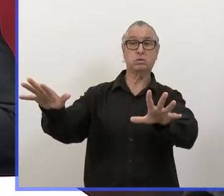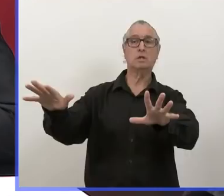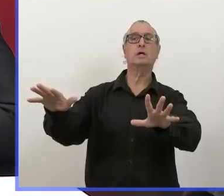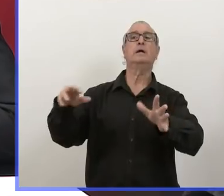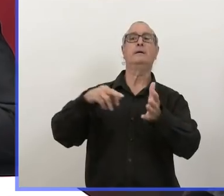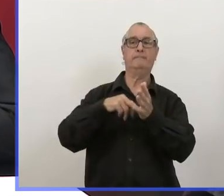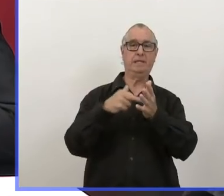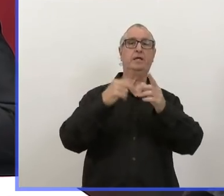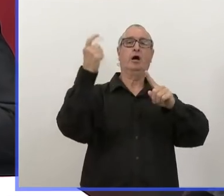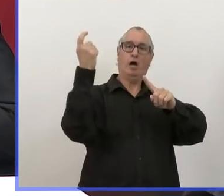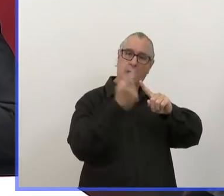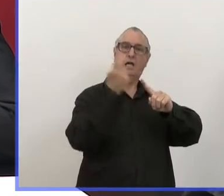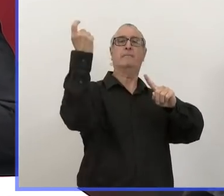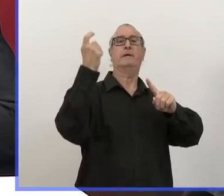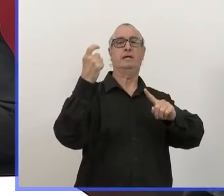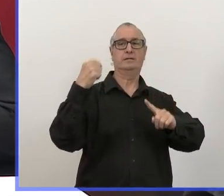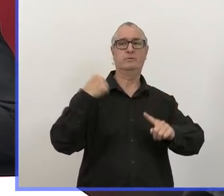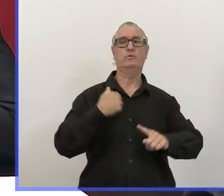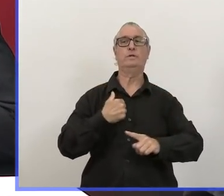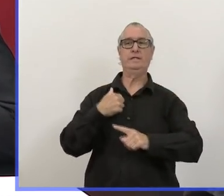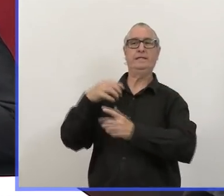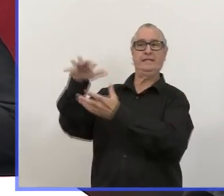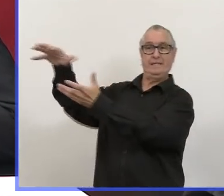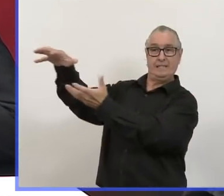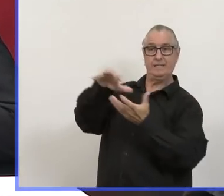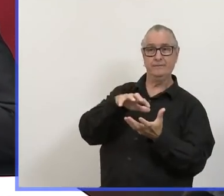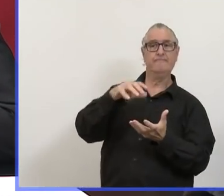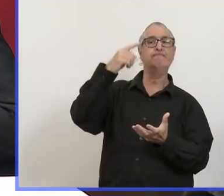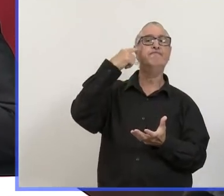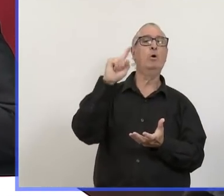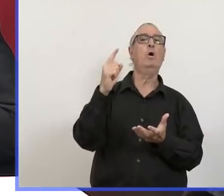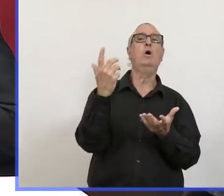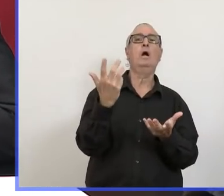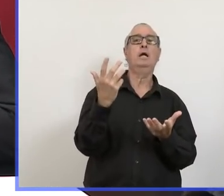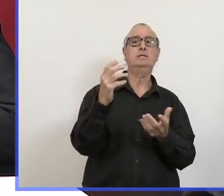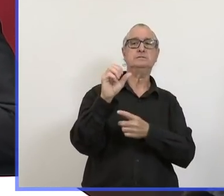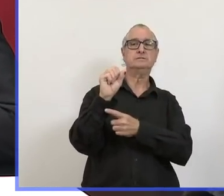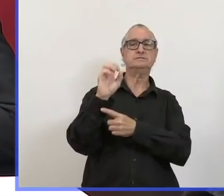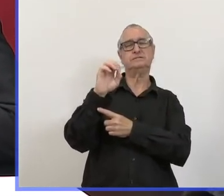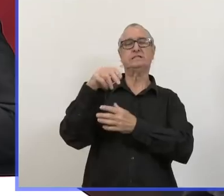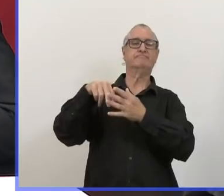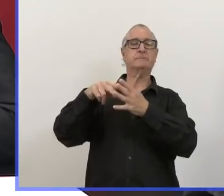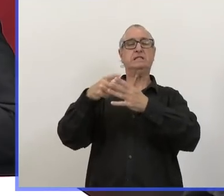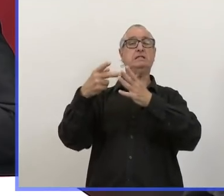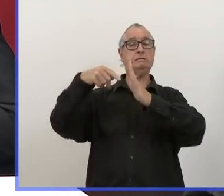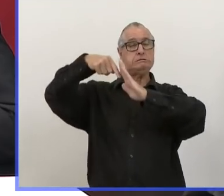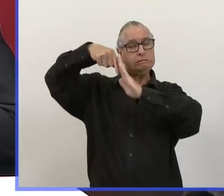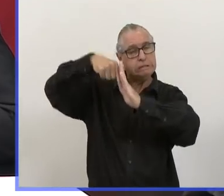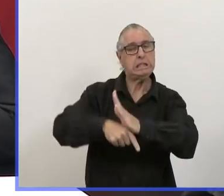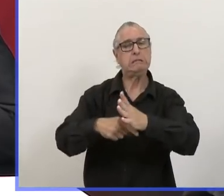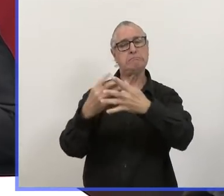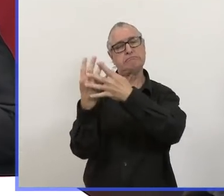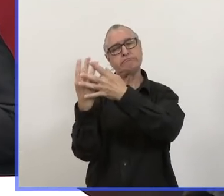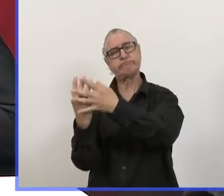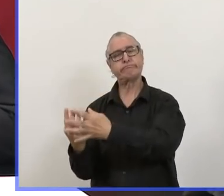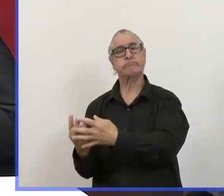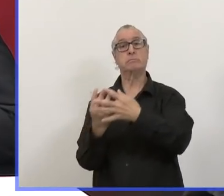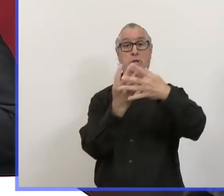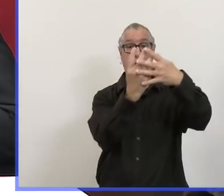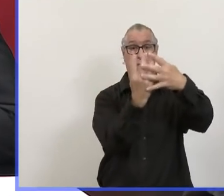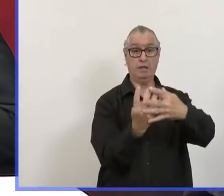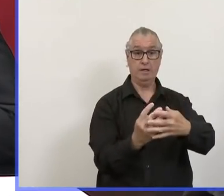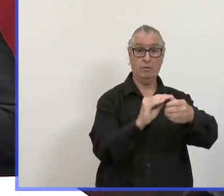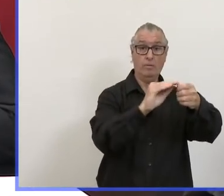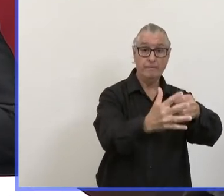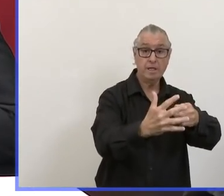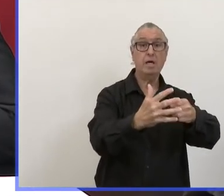send those samples for sequencing to make sure we know the genetic makeup of the virus at that point.